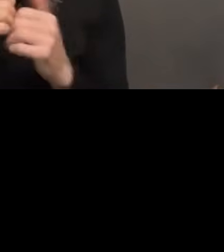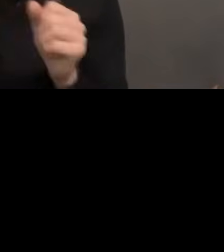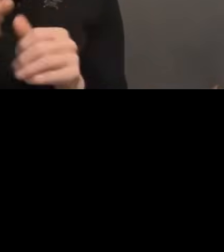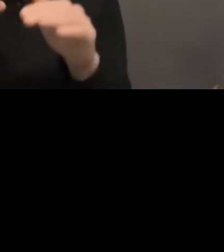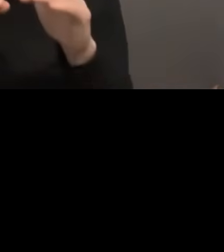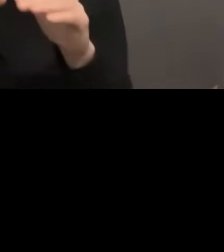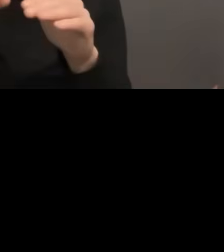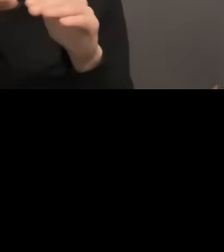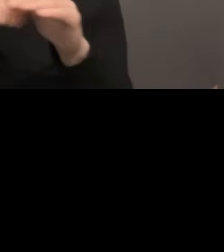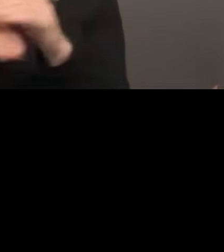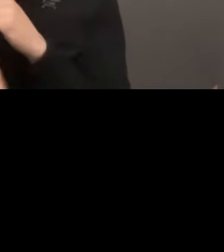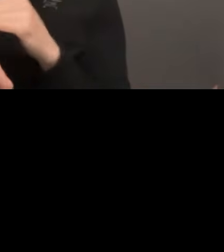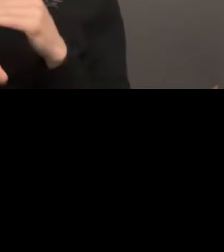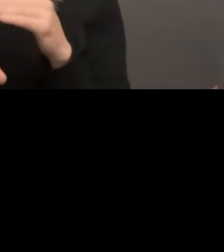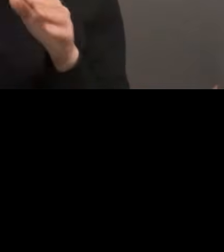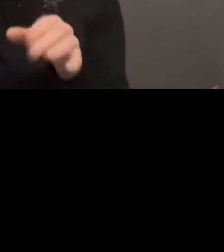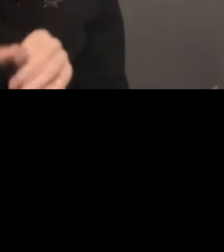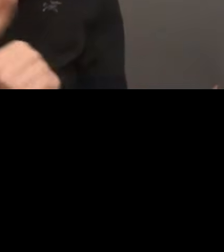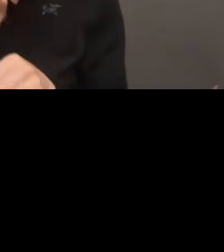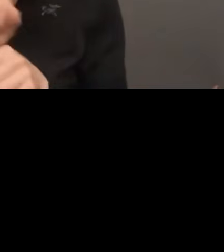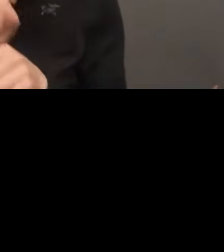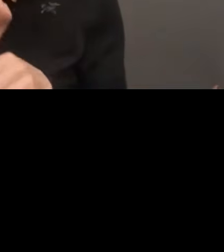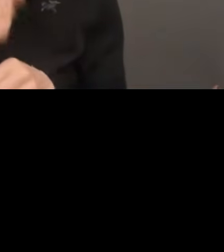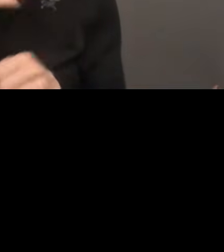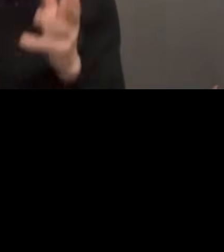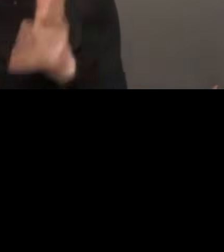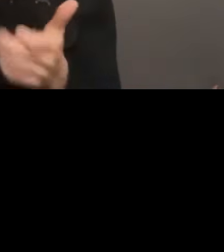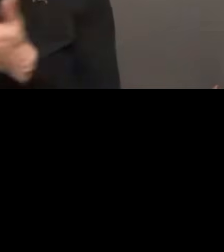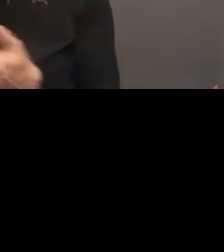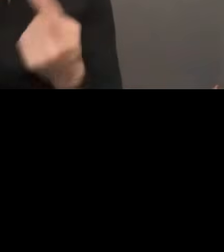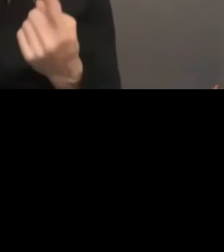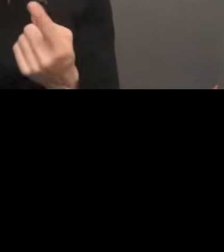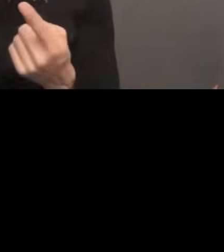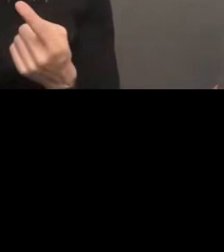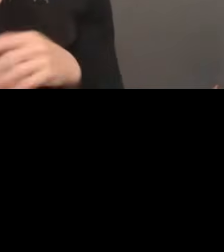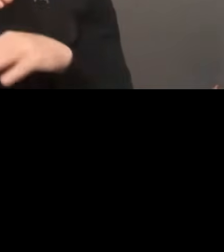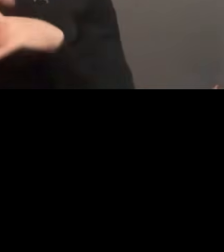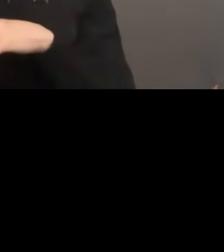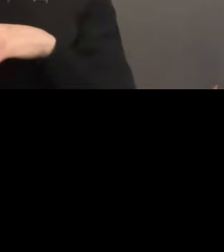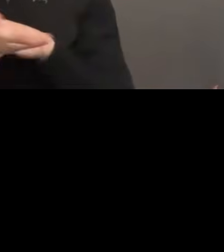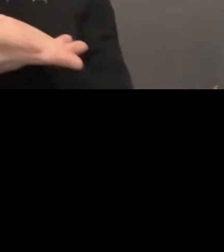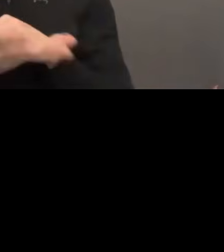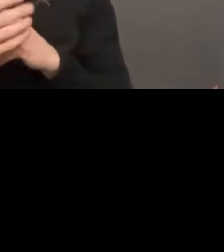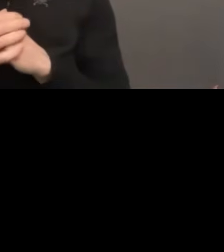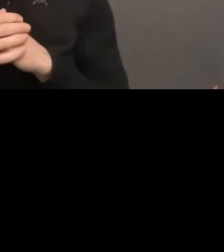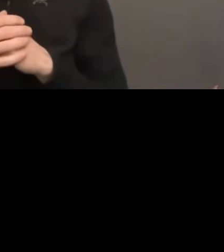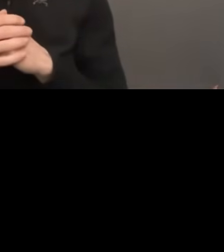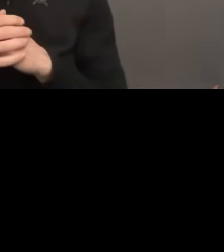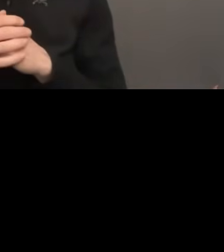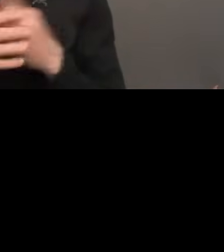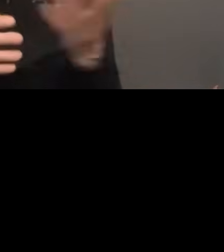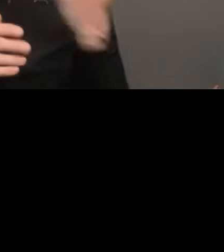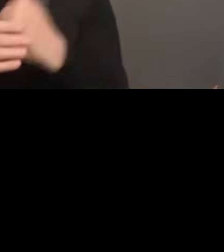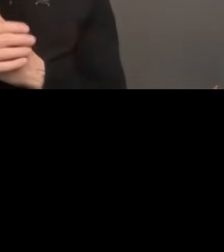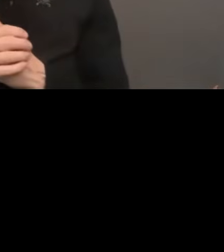into doing this. So if you can leave everyone with a bit of advice, yeah, but